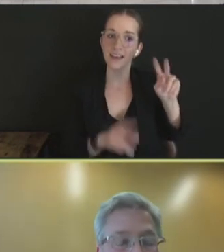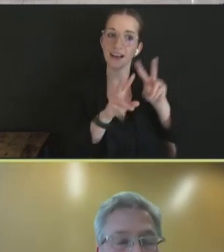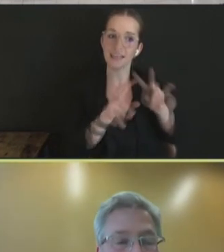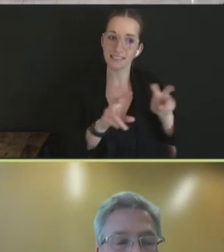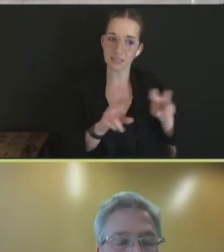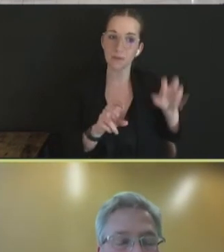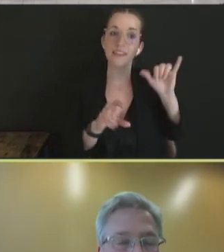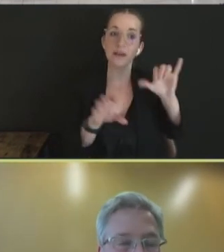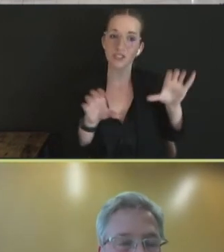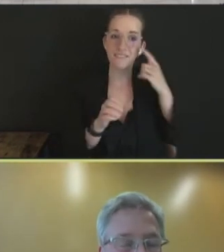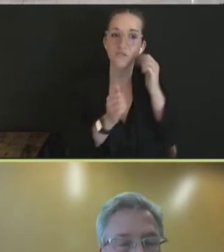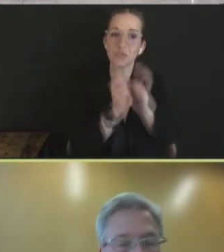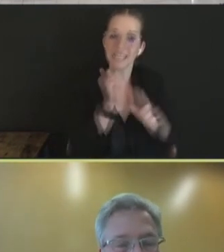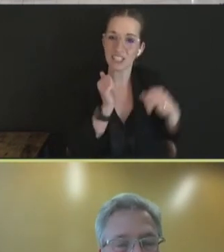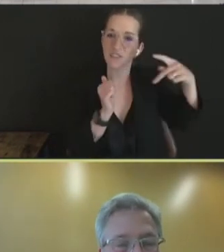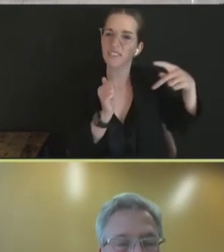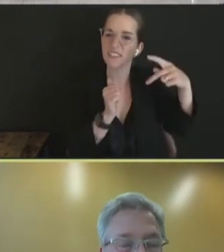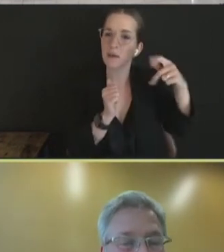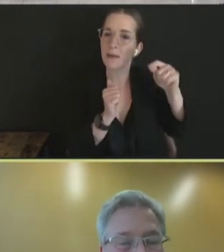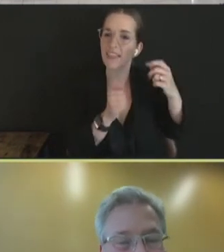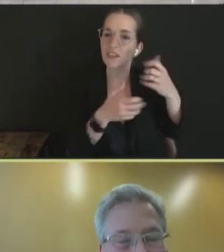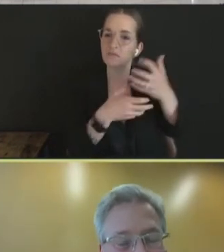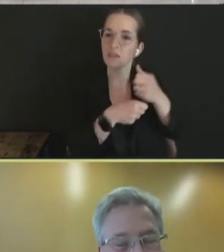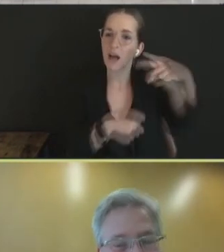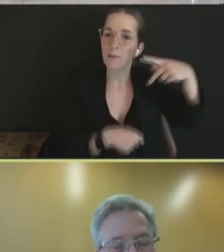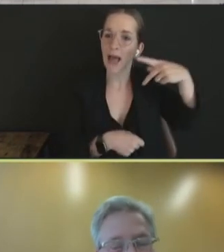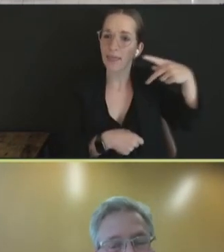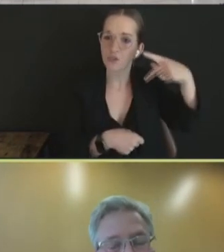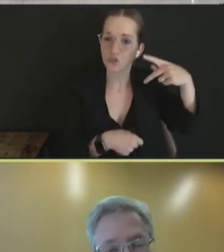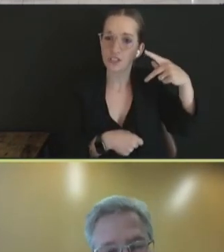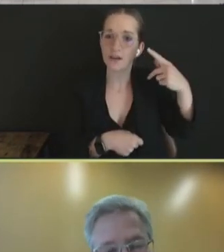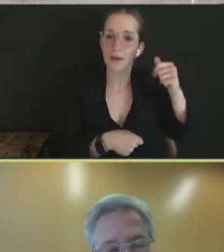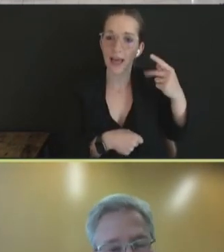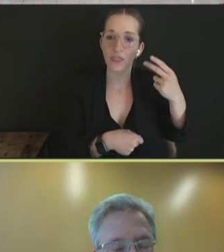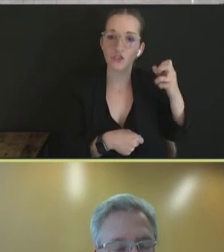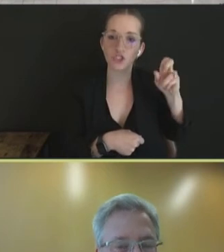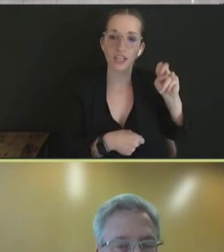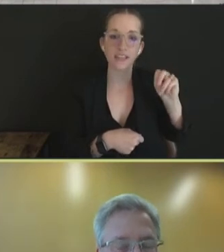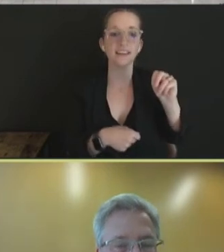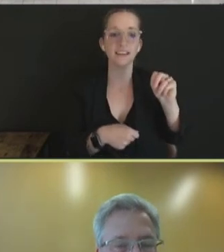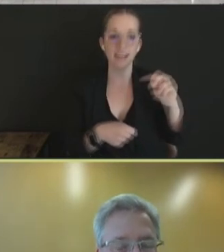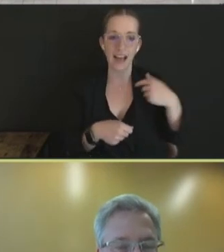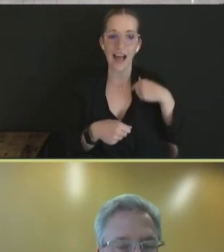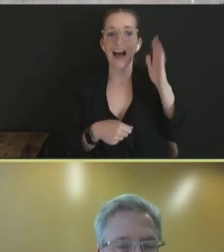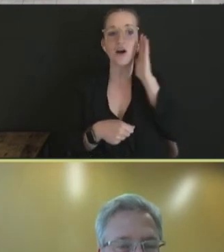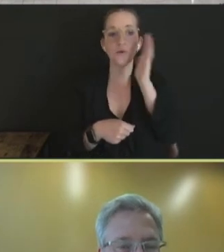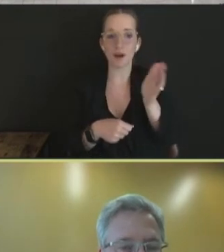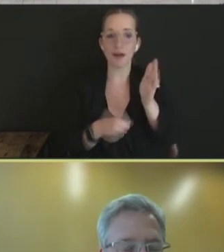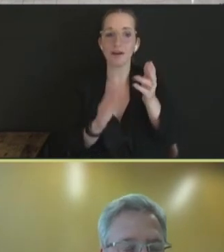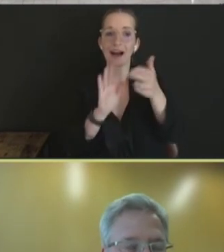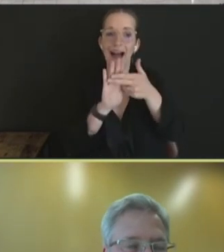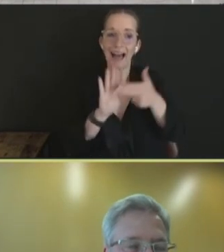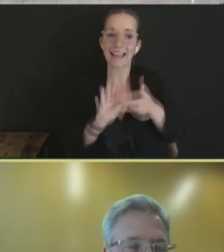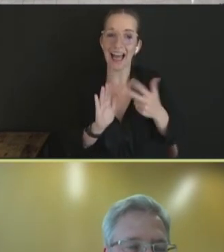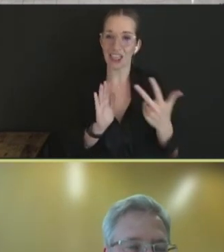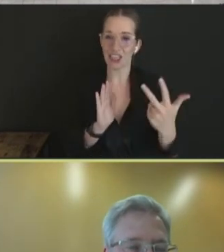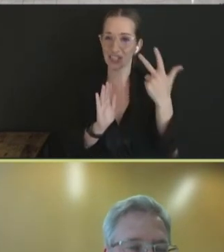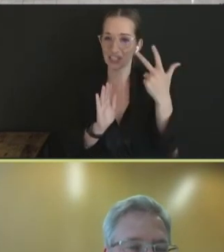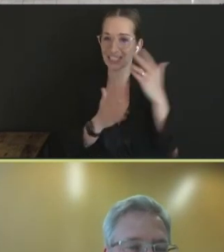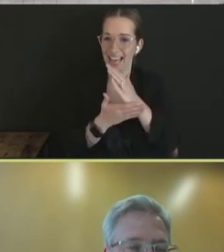in the priority list. I'm just going to highlight three aspects of this and not go through all the details,